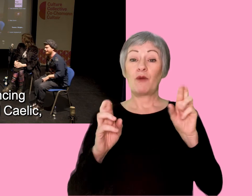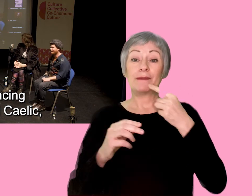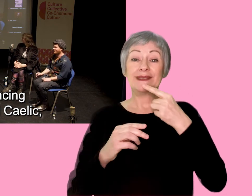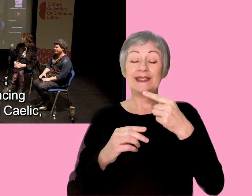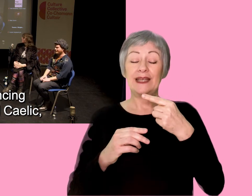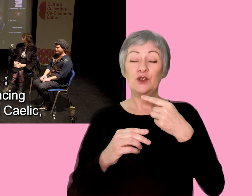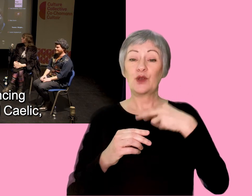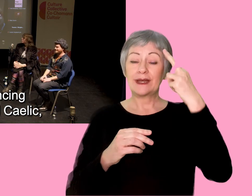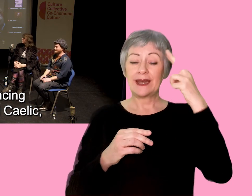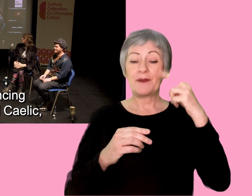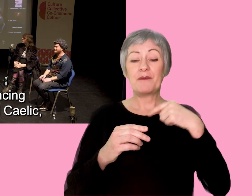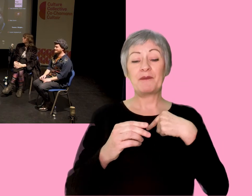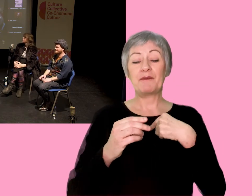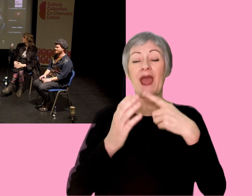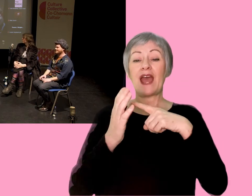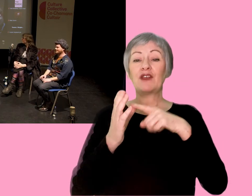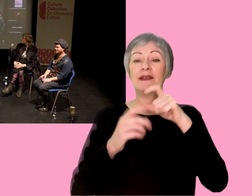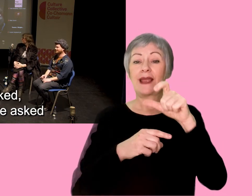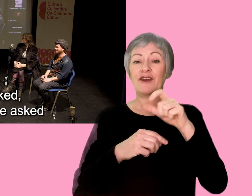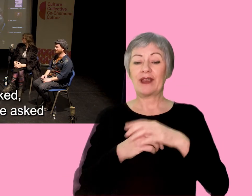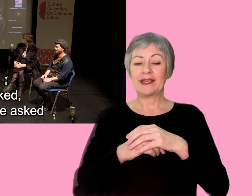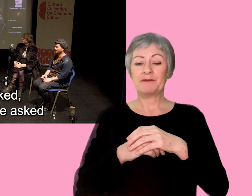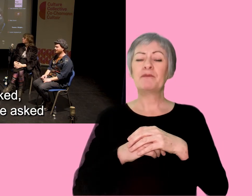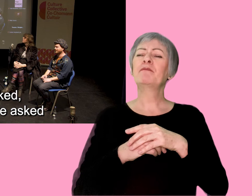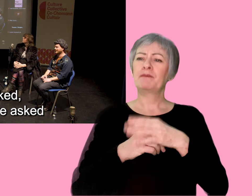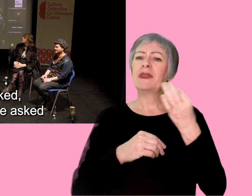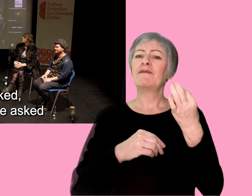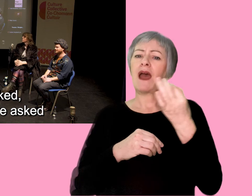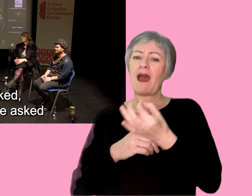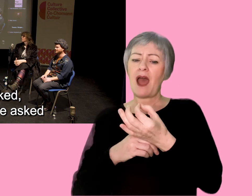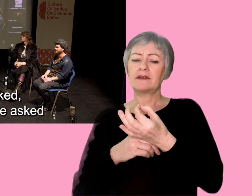right, Ariel Kilik. And they have asked,